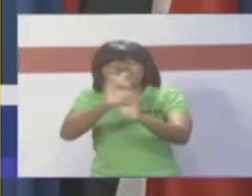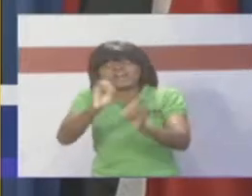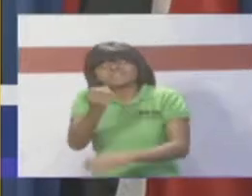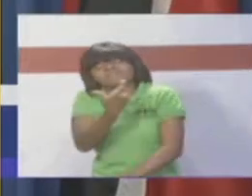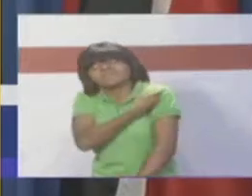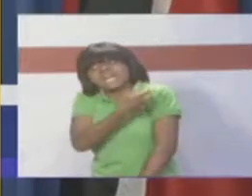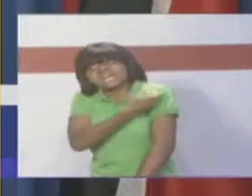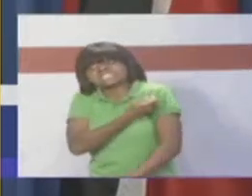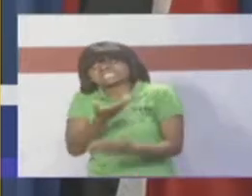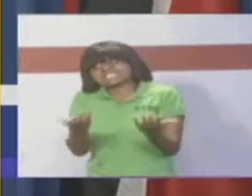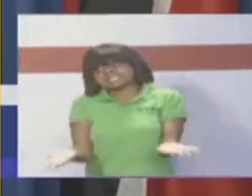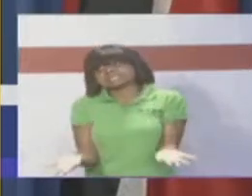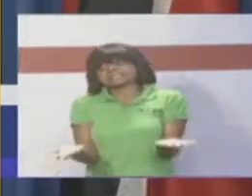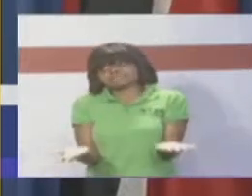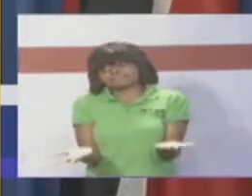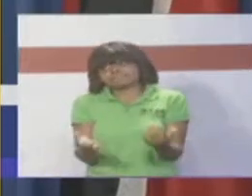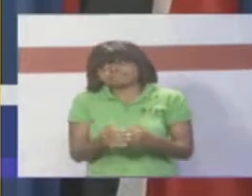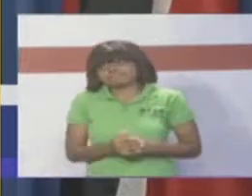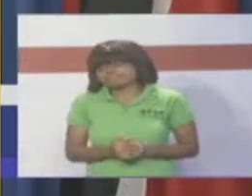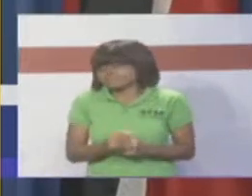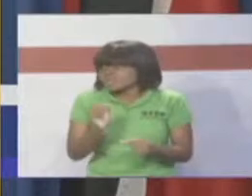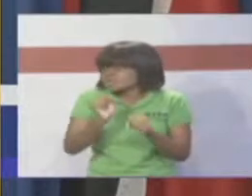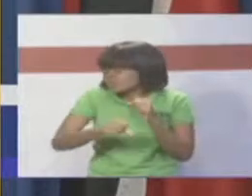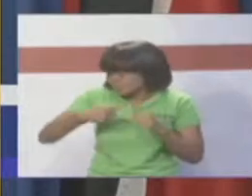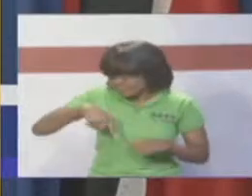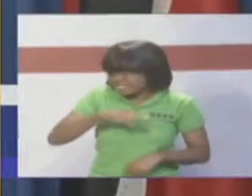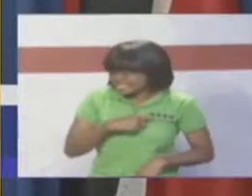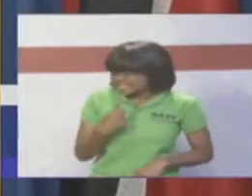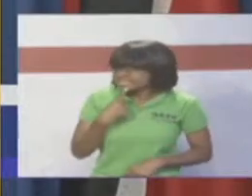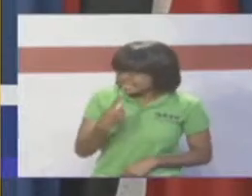benefit to being vaccinated.